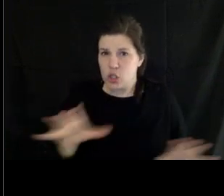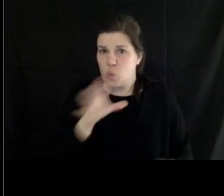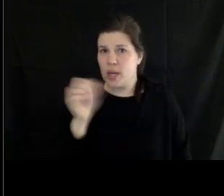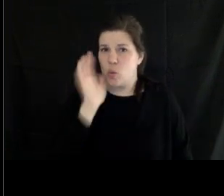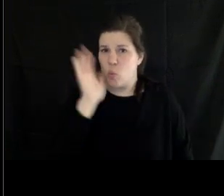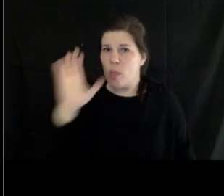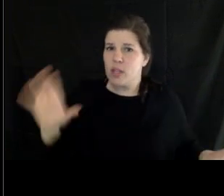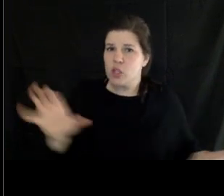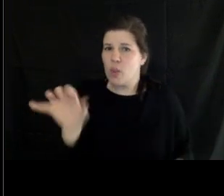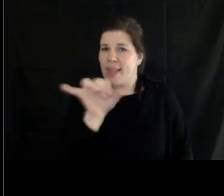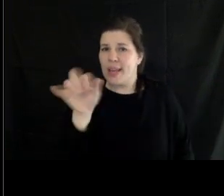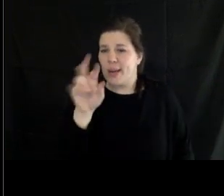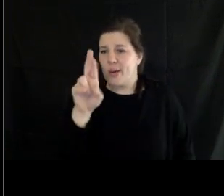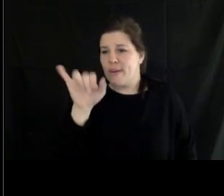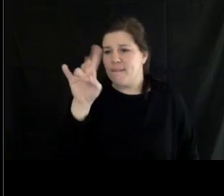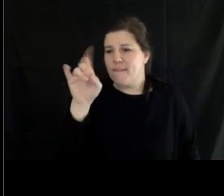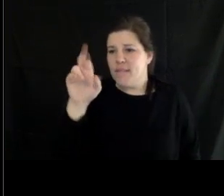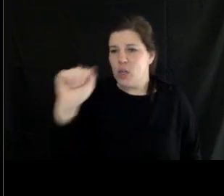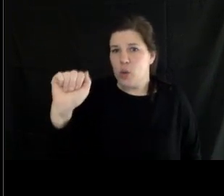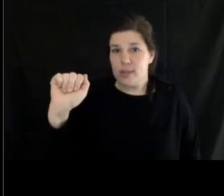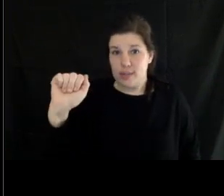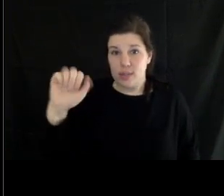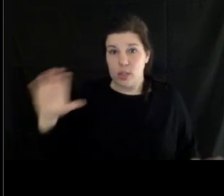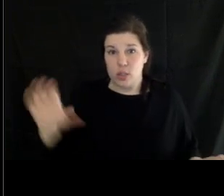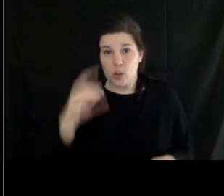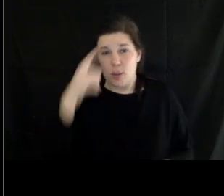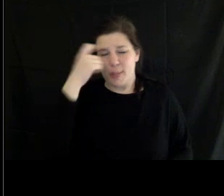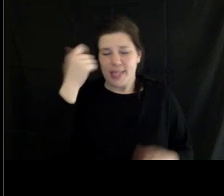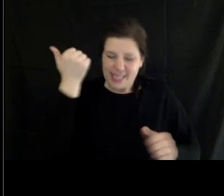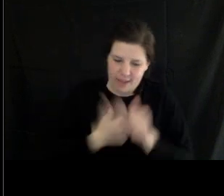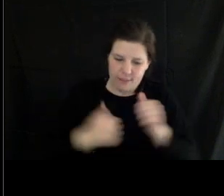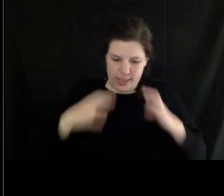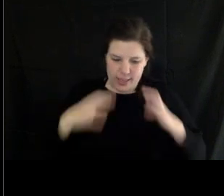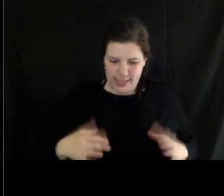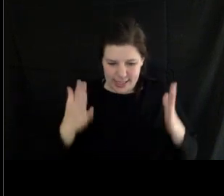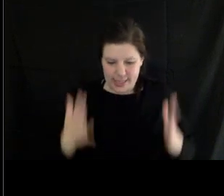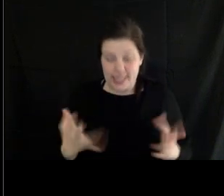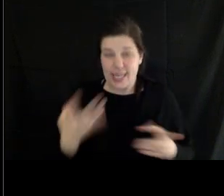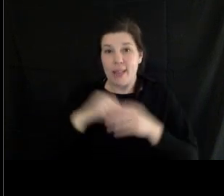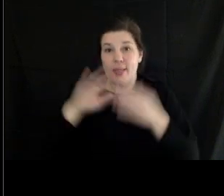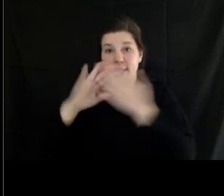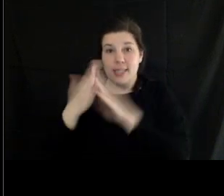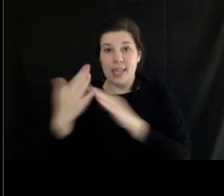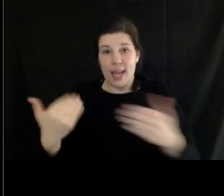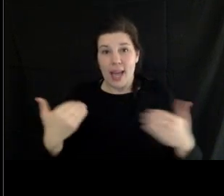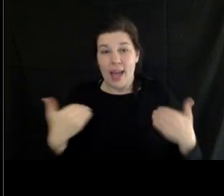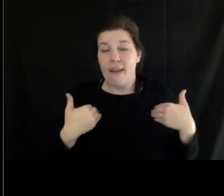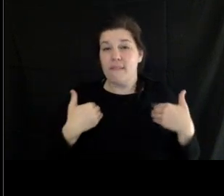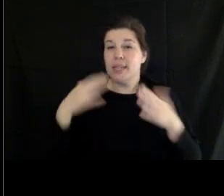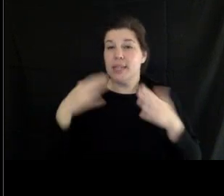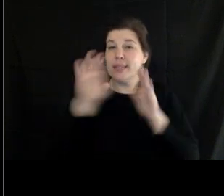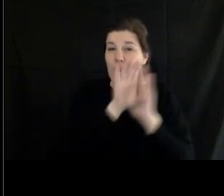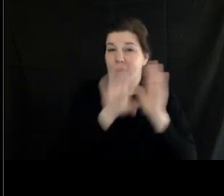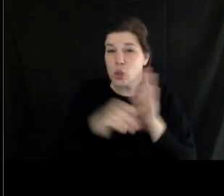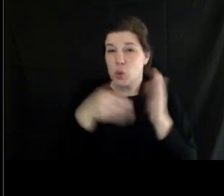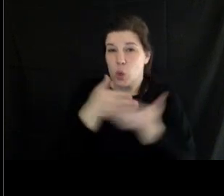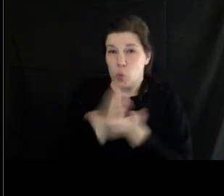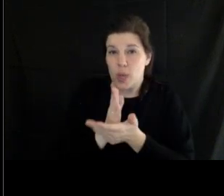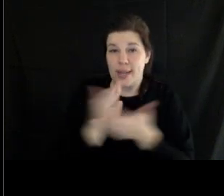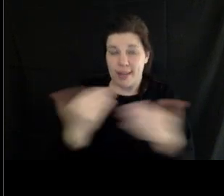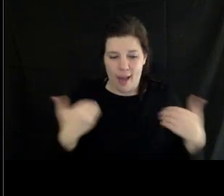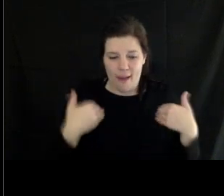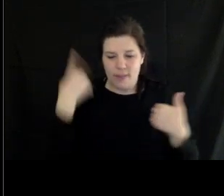did it, because every citizen in this city has a constitutional right. That's right. They have something to say about something